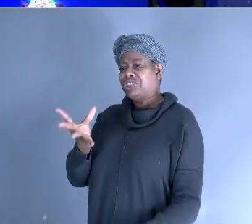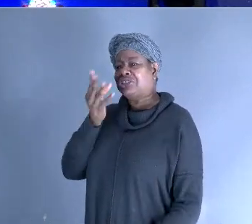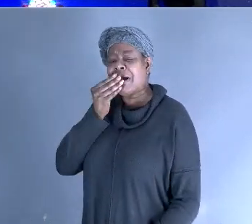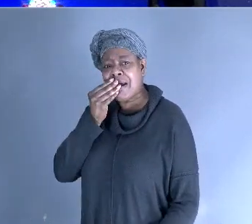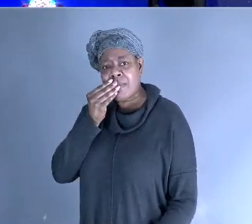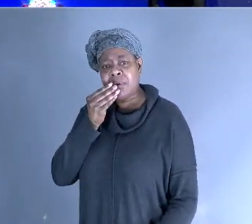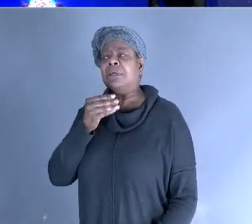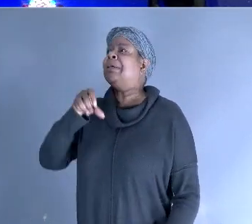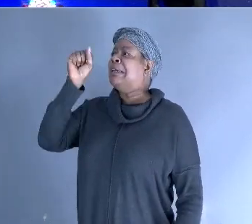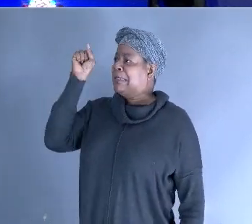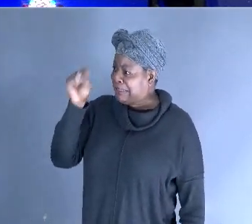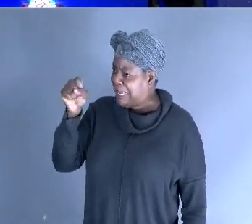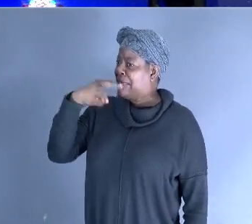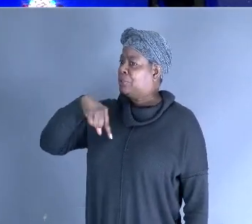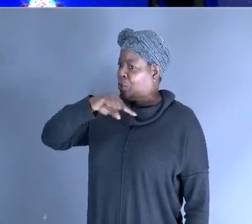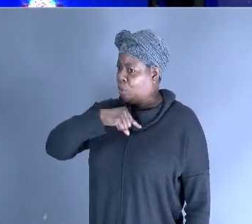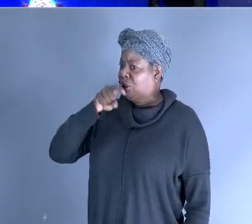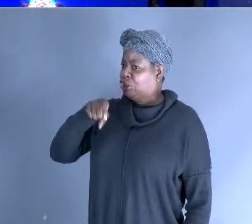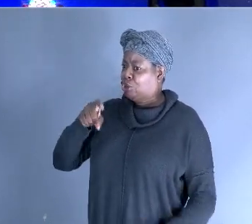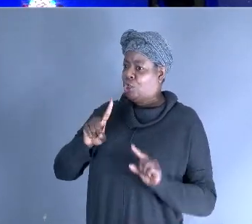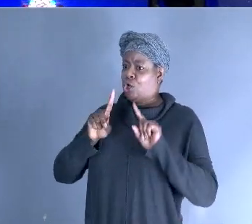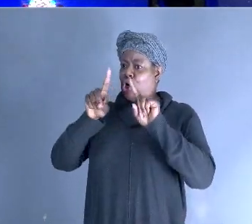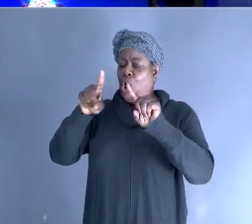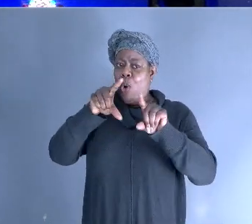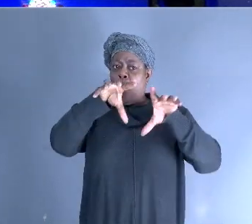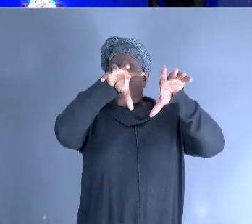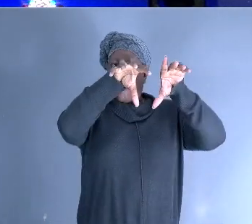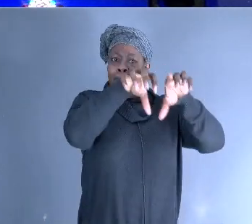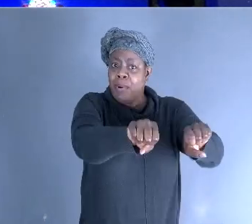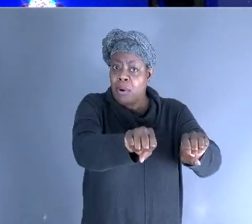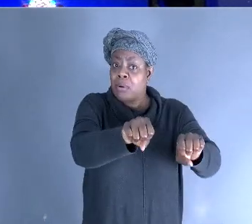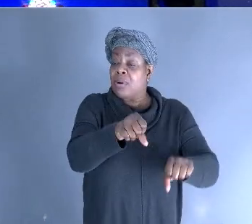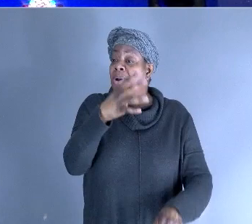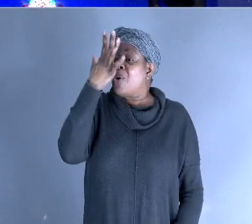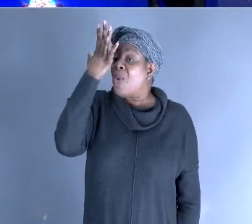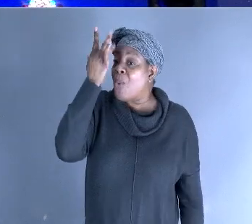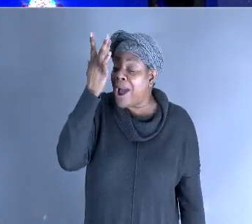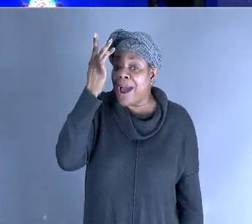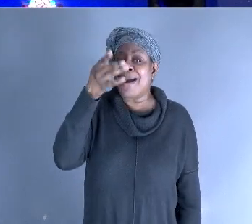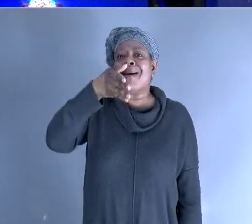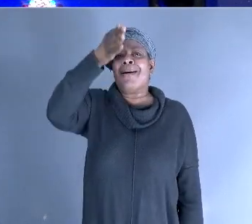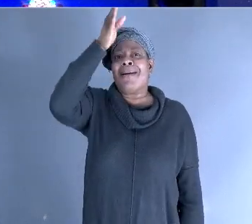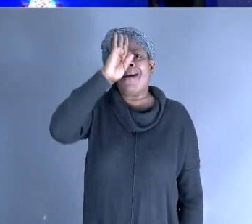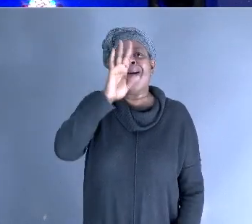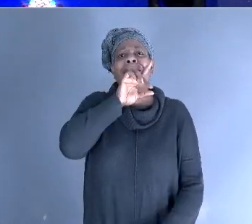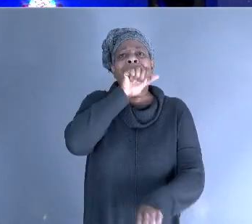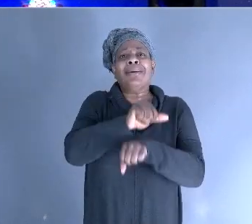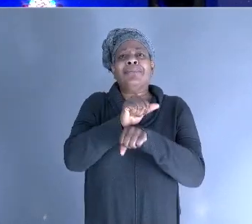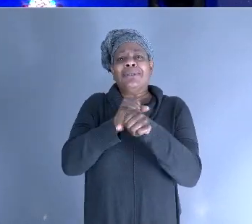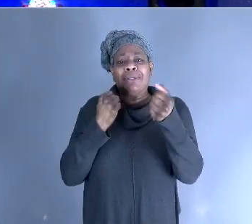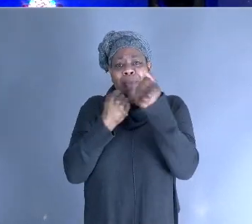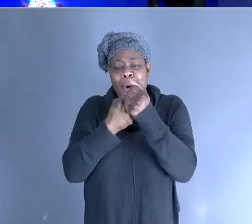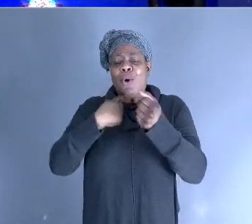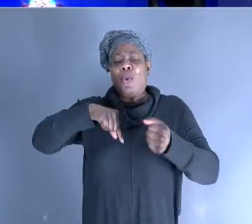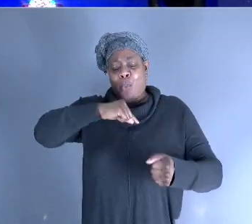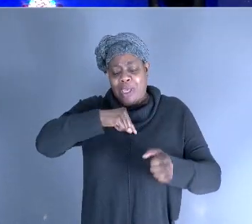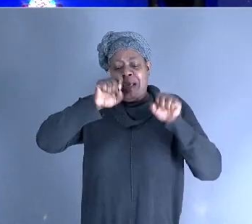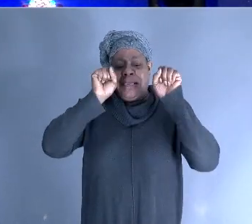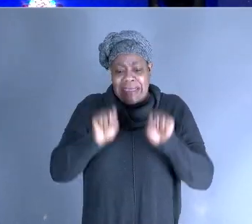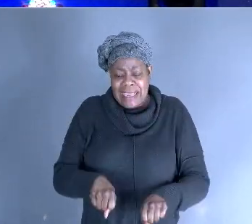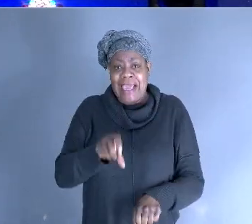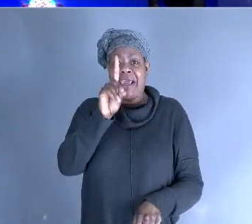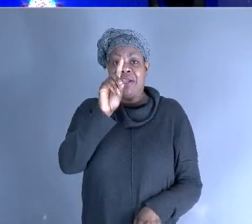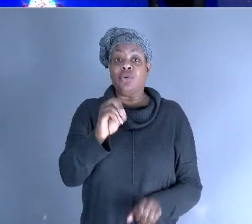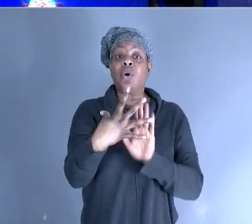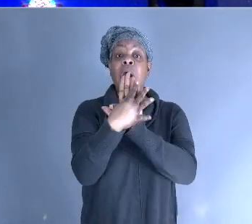should go up and take possession of that land for we can certainly do it. Somebody say with me,